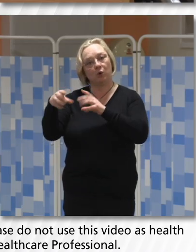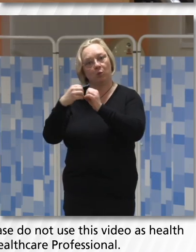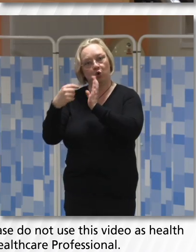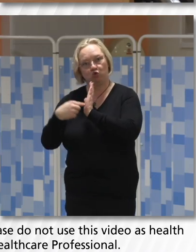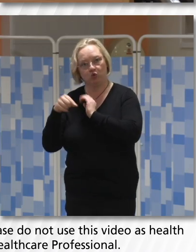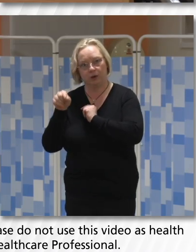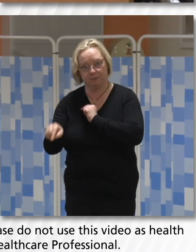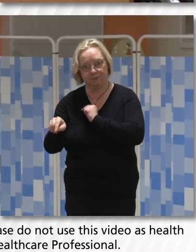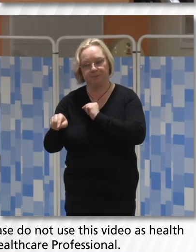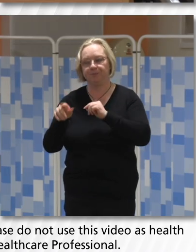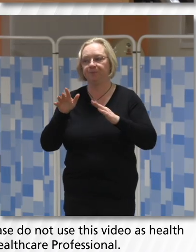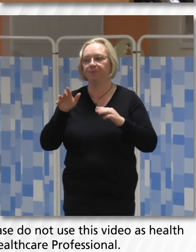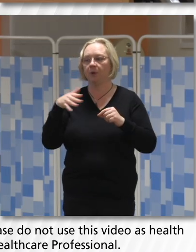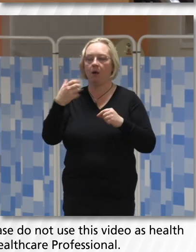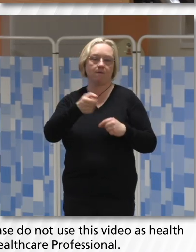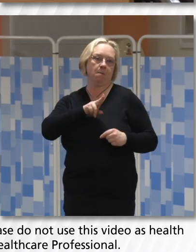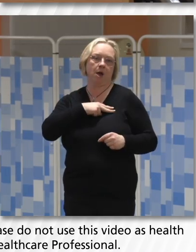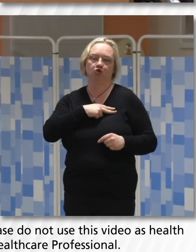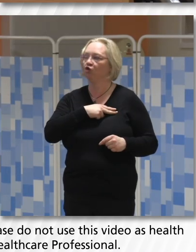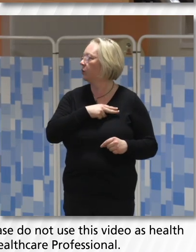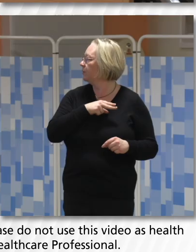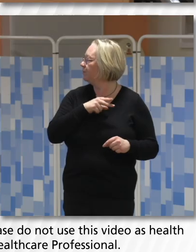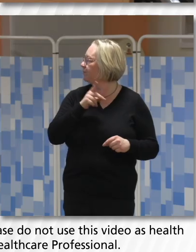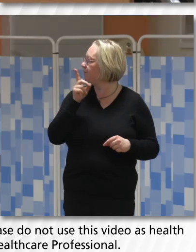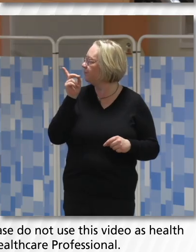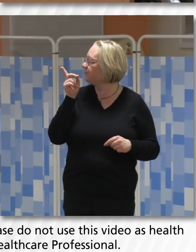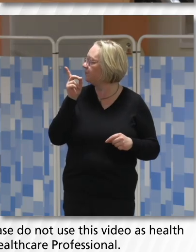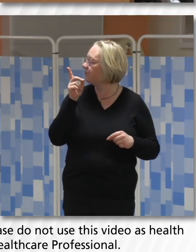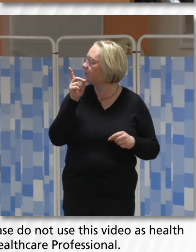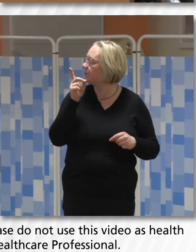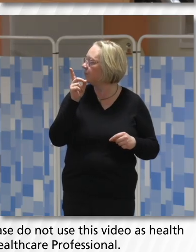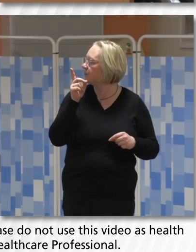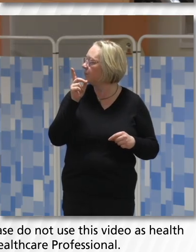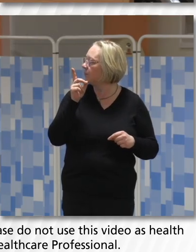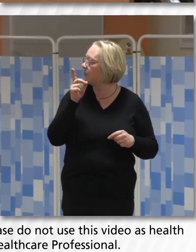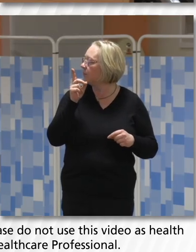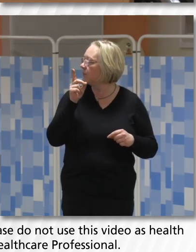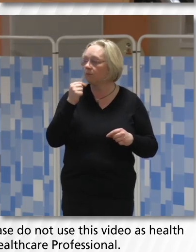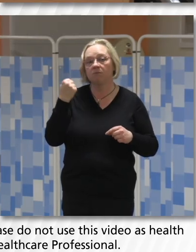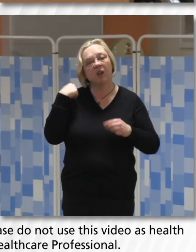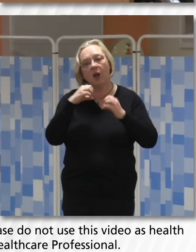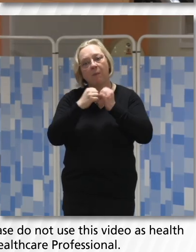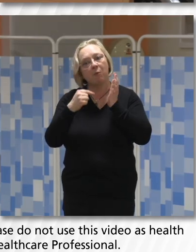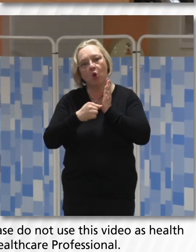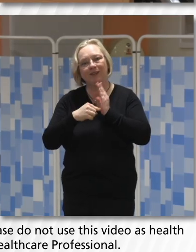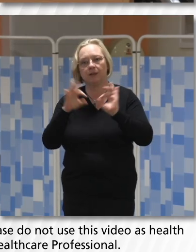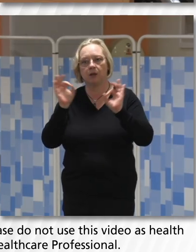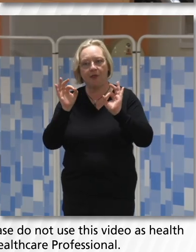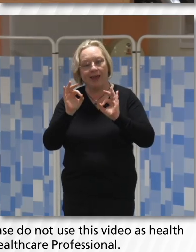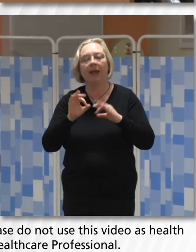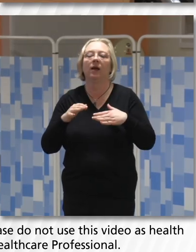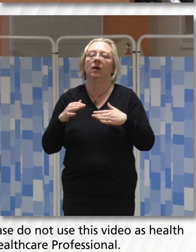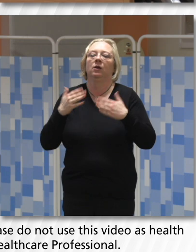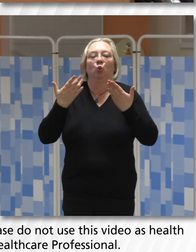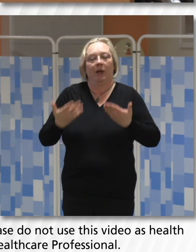seen here, we've got the badgers, the willow badgers. They didn't have anything similar in Burton, so now they've got their swans. So